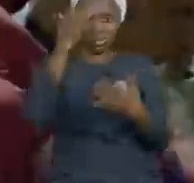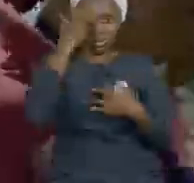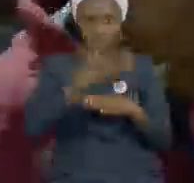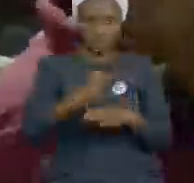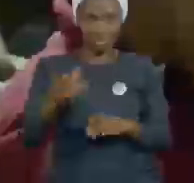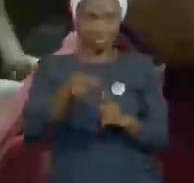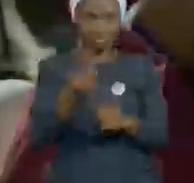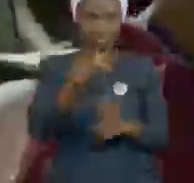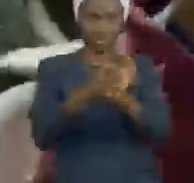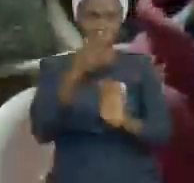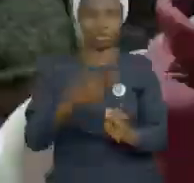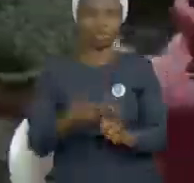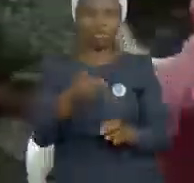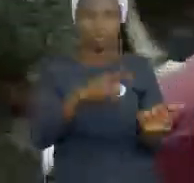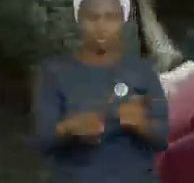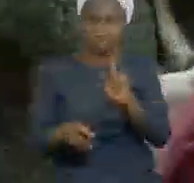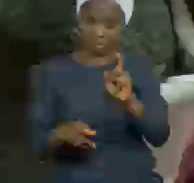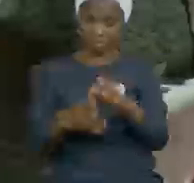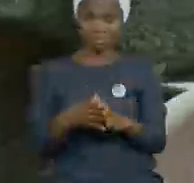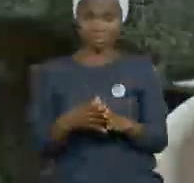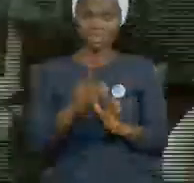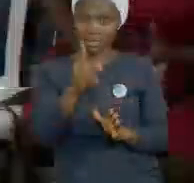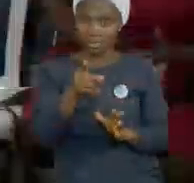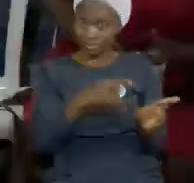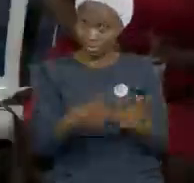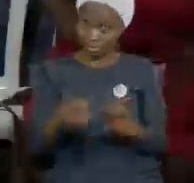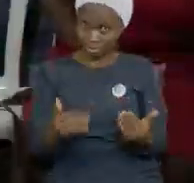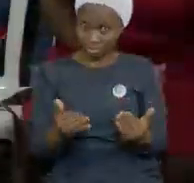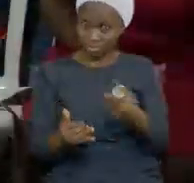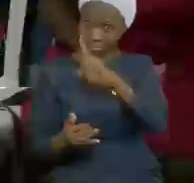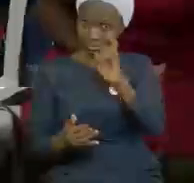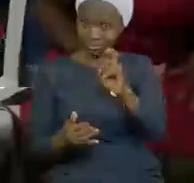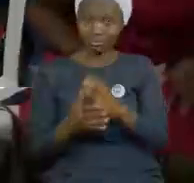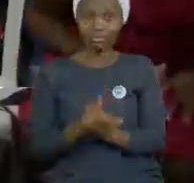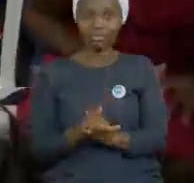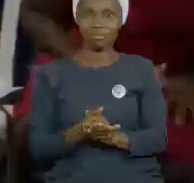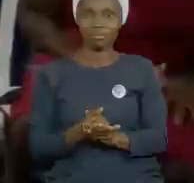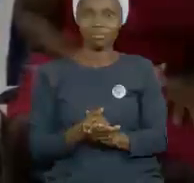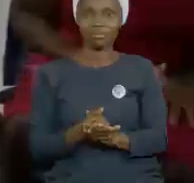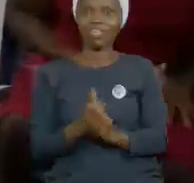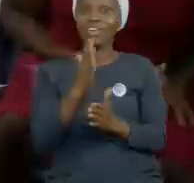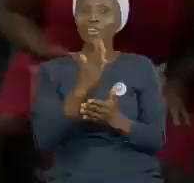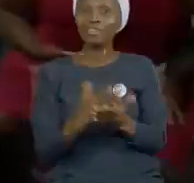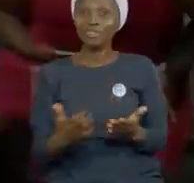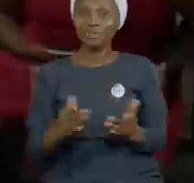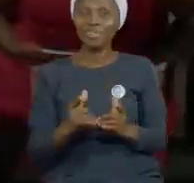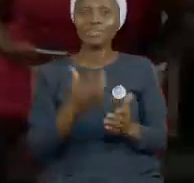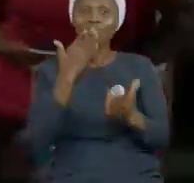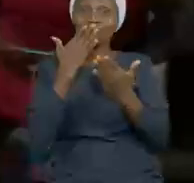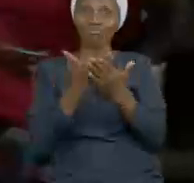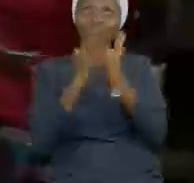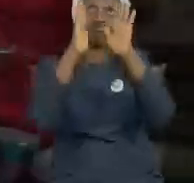Are you ready? I said, are you ready? Something great is coming upon your life